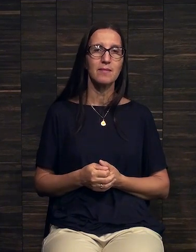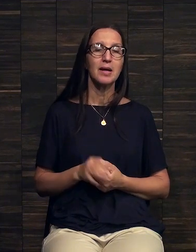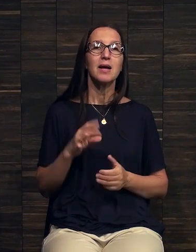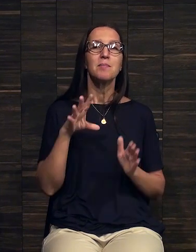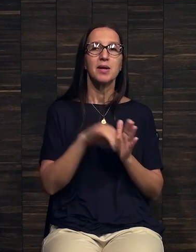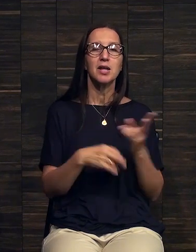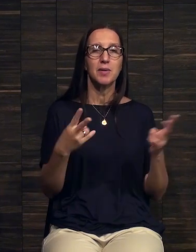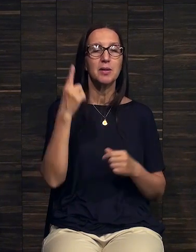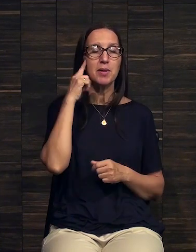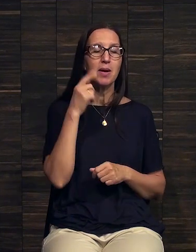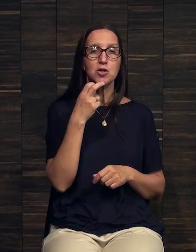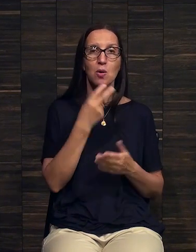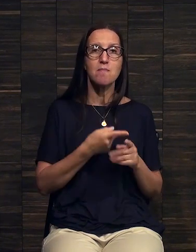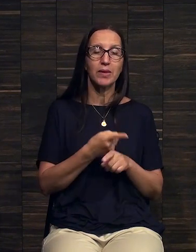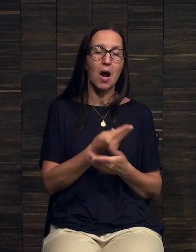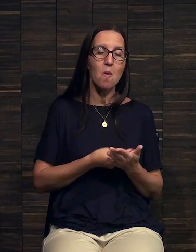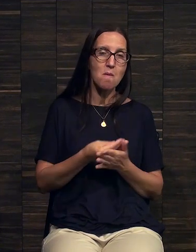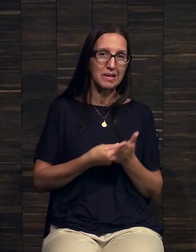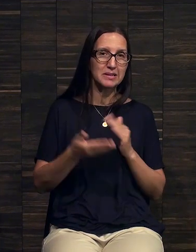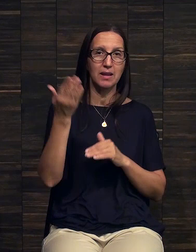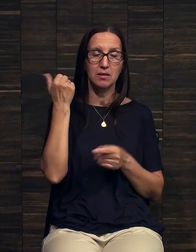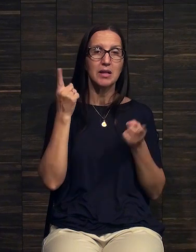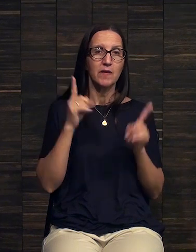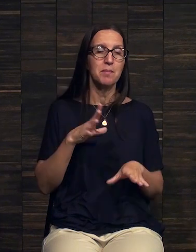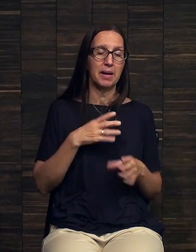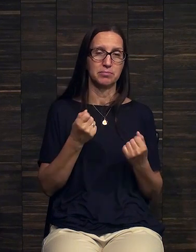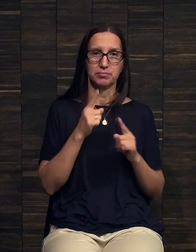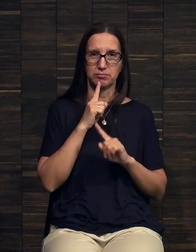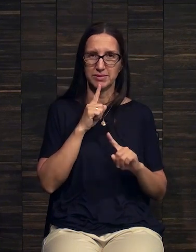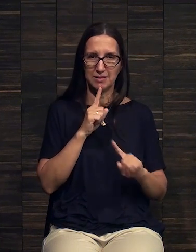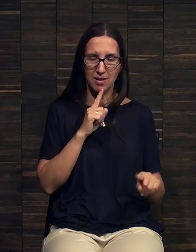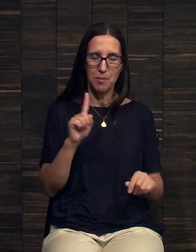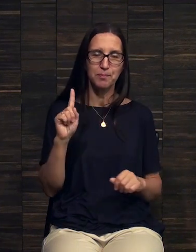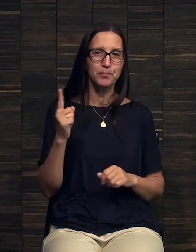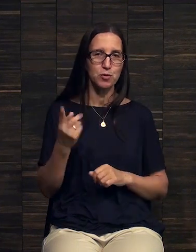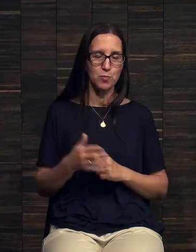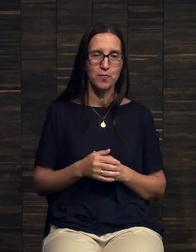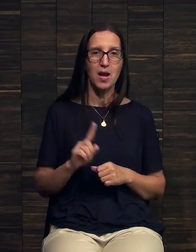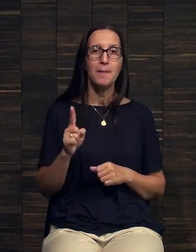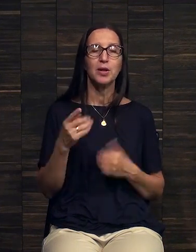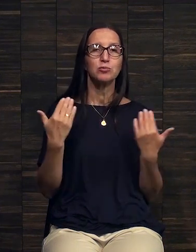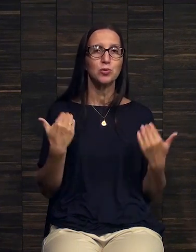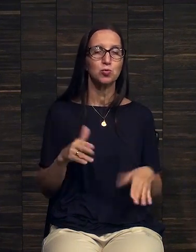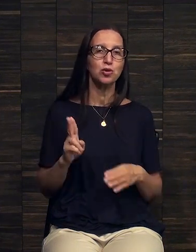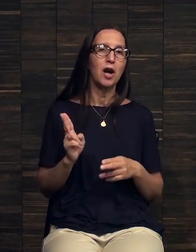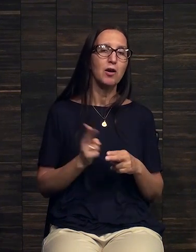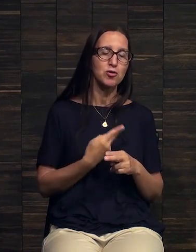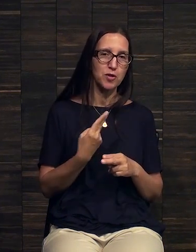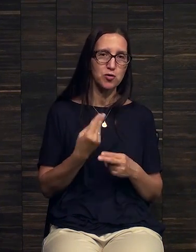naked next to each other, and the comics were strange back then.